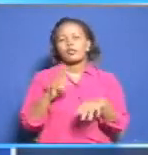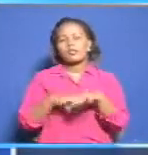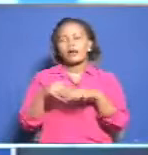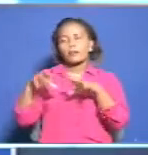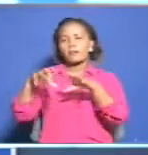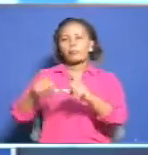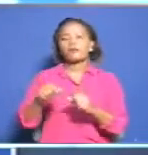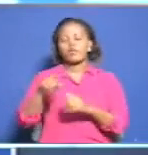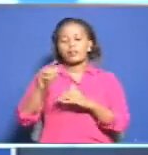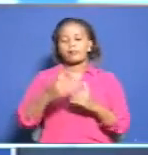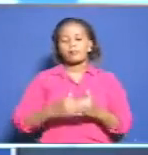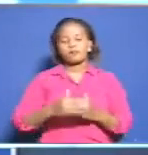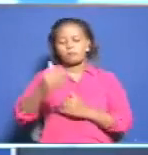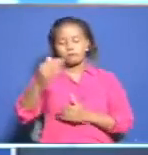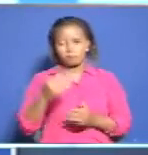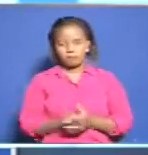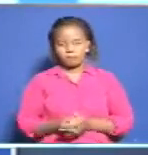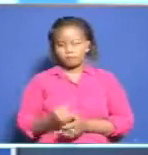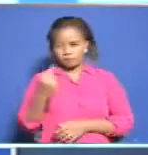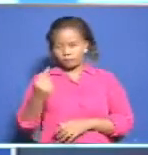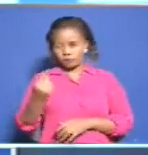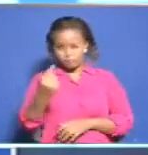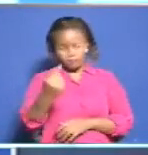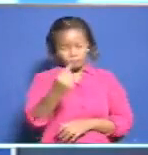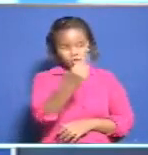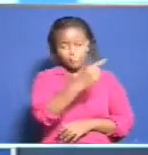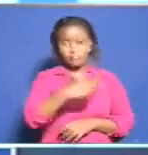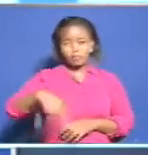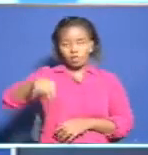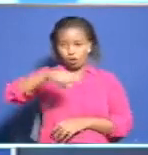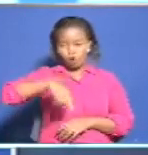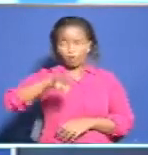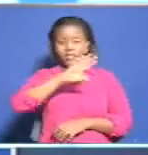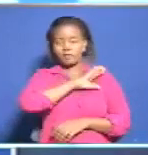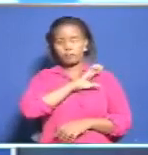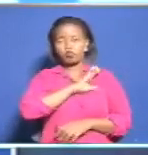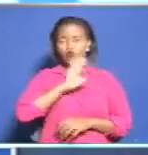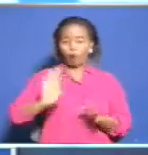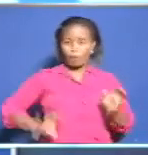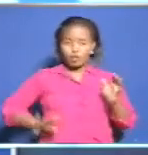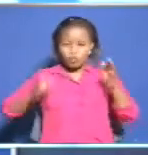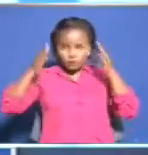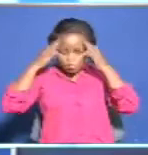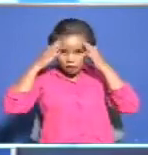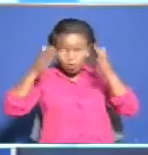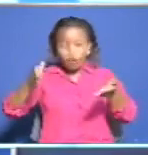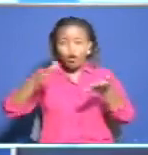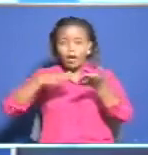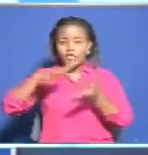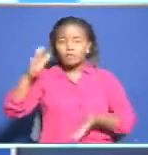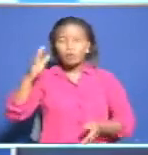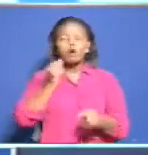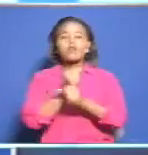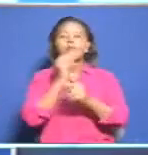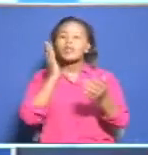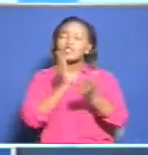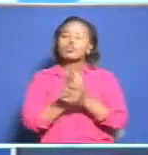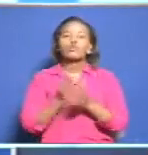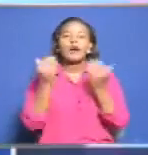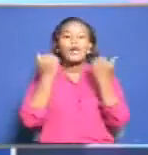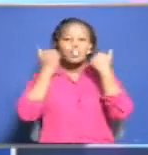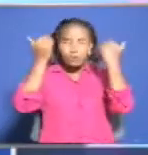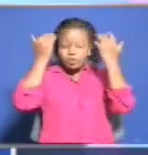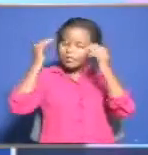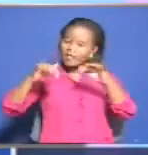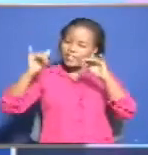path. Each of us in the Commission remain committed to the cause of securing the independence of the